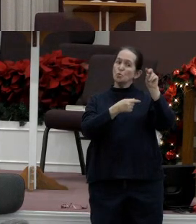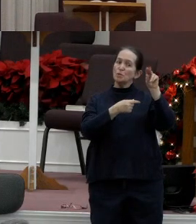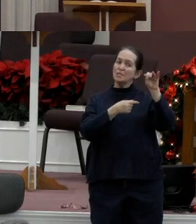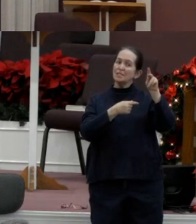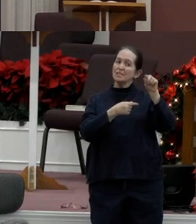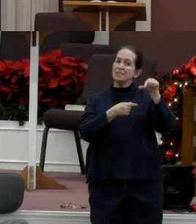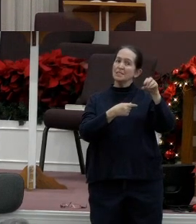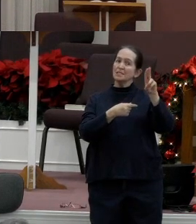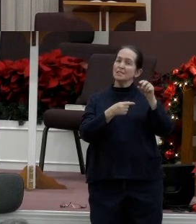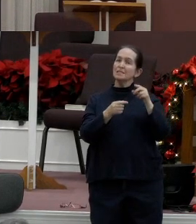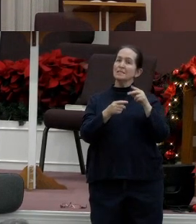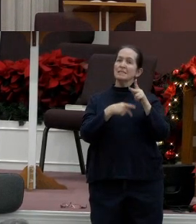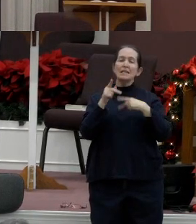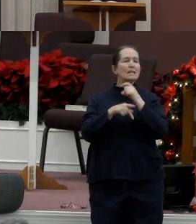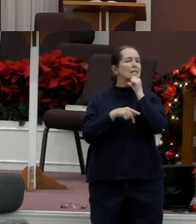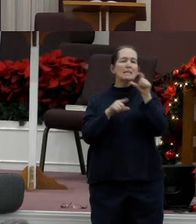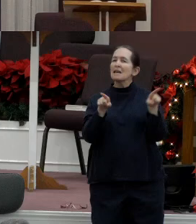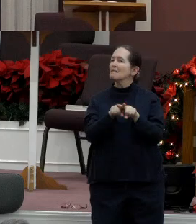any other.